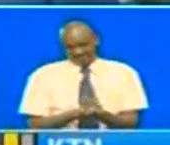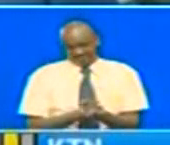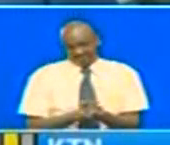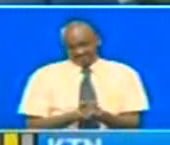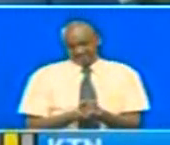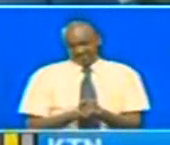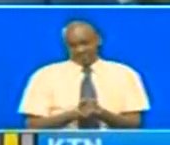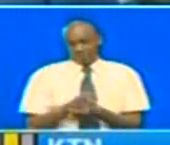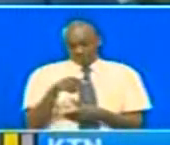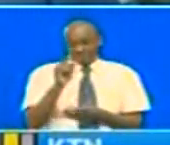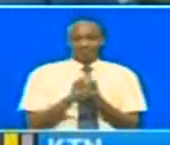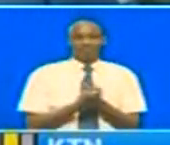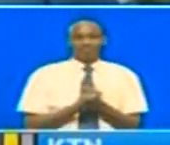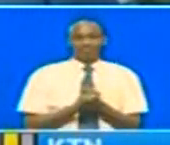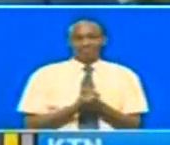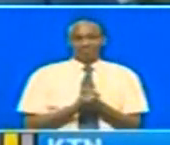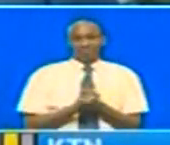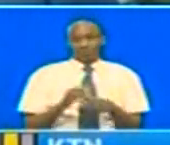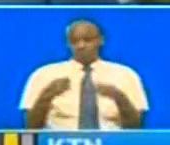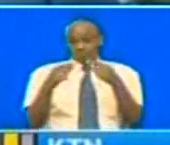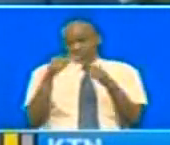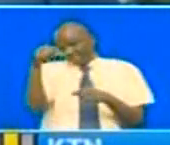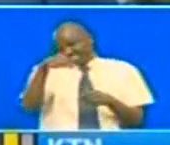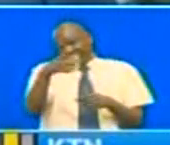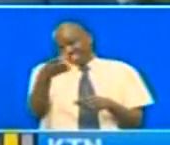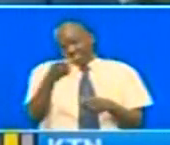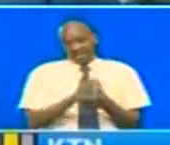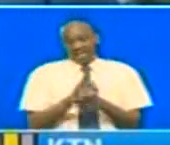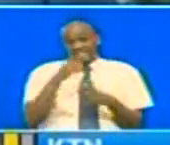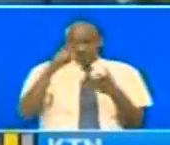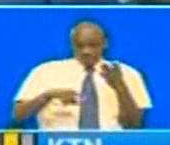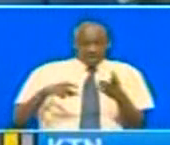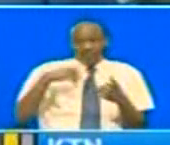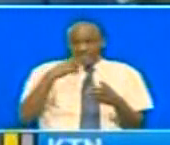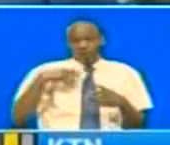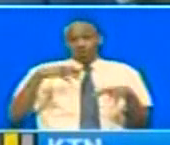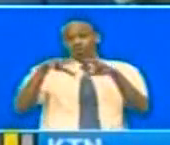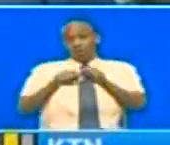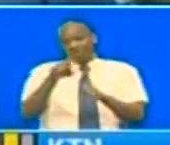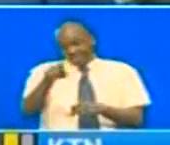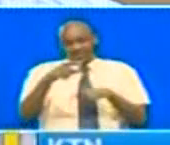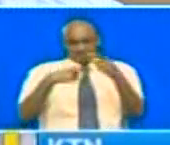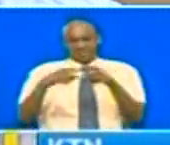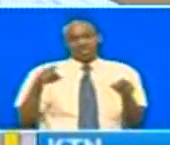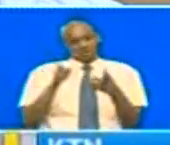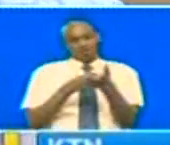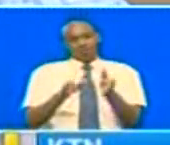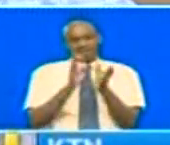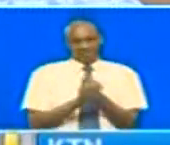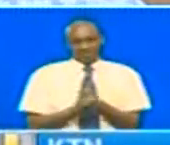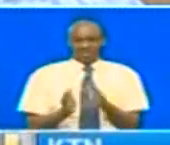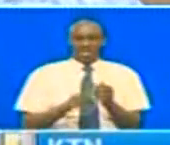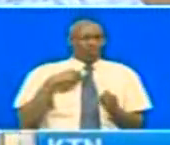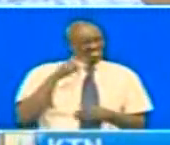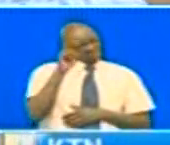was that process? Because there are squabbles inside ODM as to how that process was conducted. We realized there was too much division